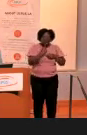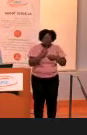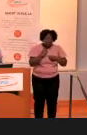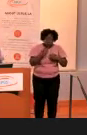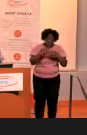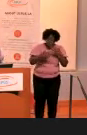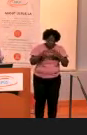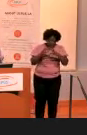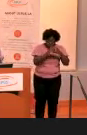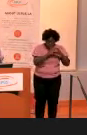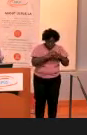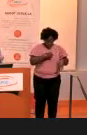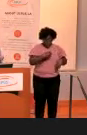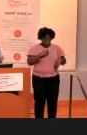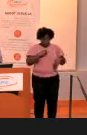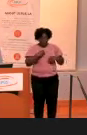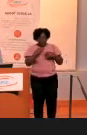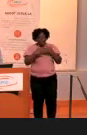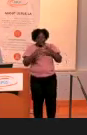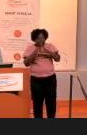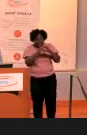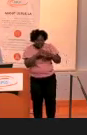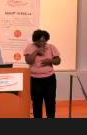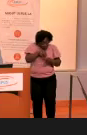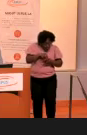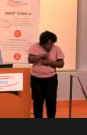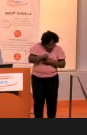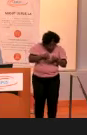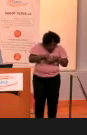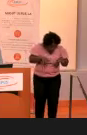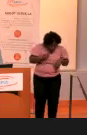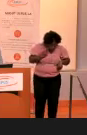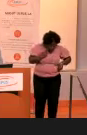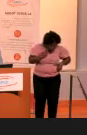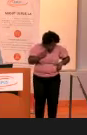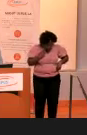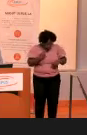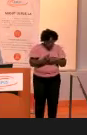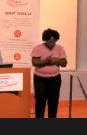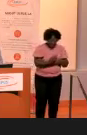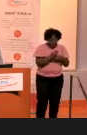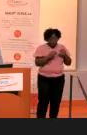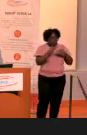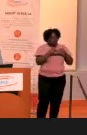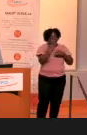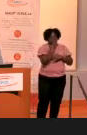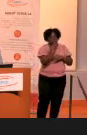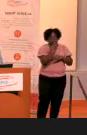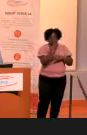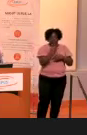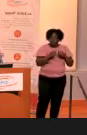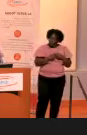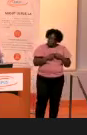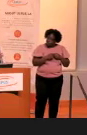cells or white blood cells in the urine. Usually this is more than 5 per high power field. This